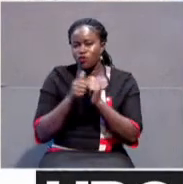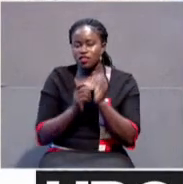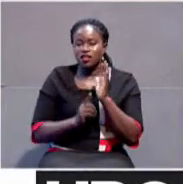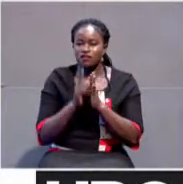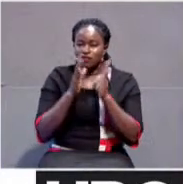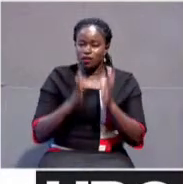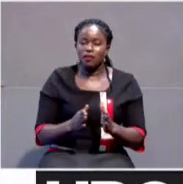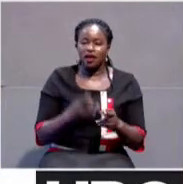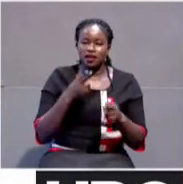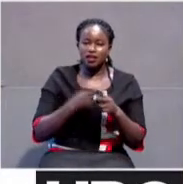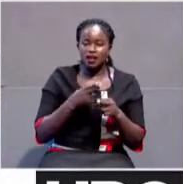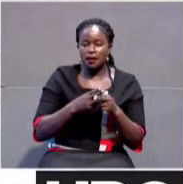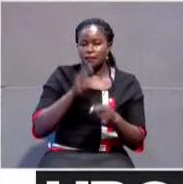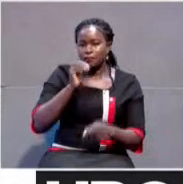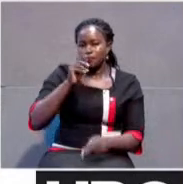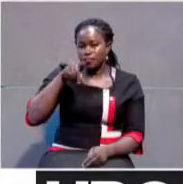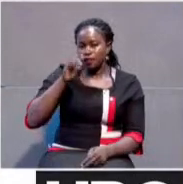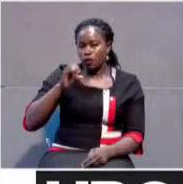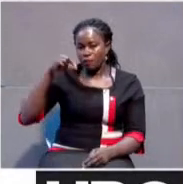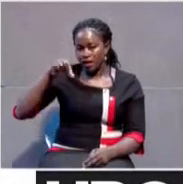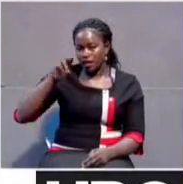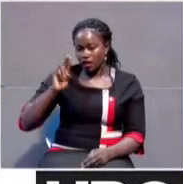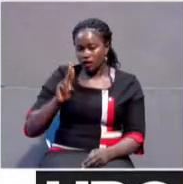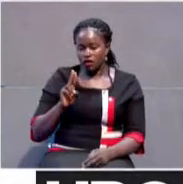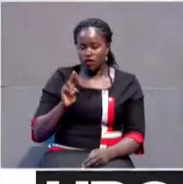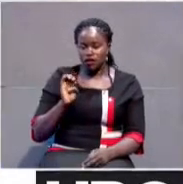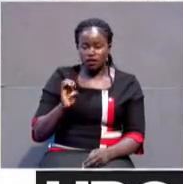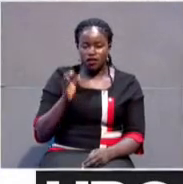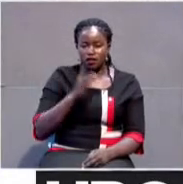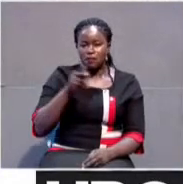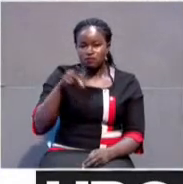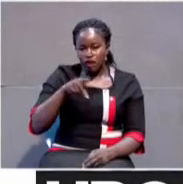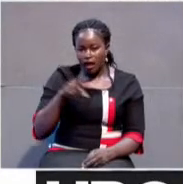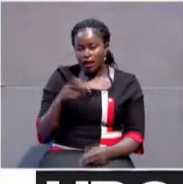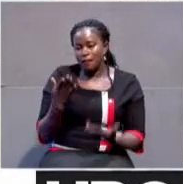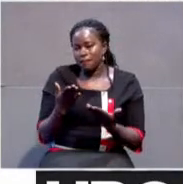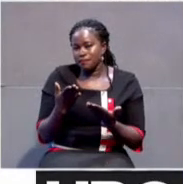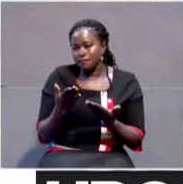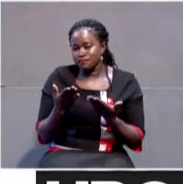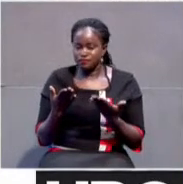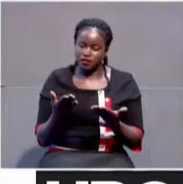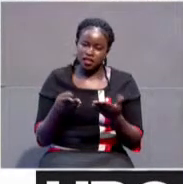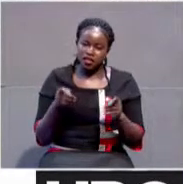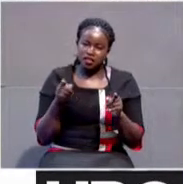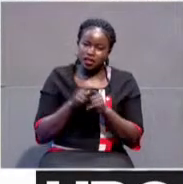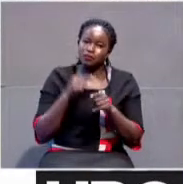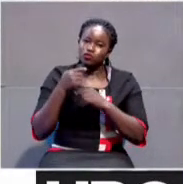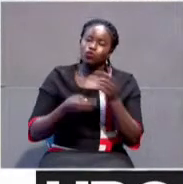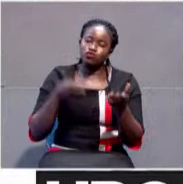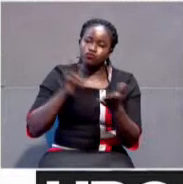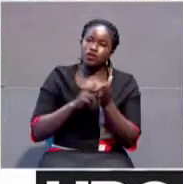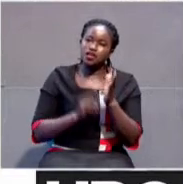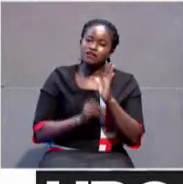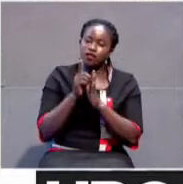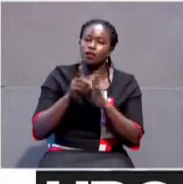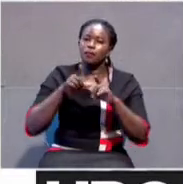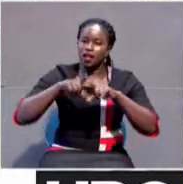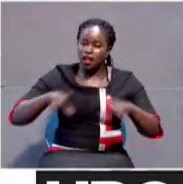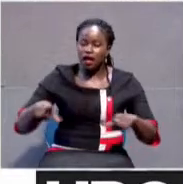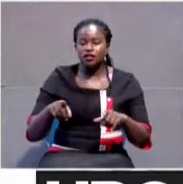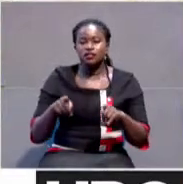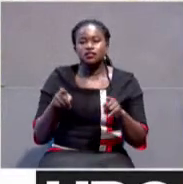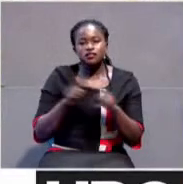developer known as OPEC Prime Properties Limited and OPEC Prime Uganda Limited to redevelop the land to